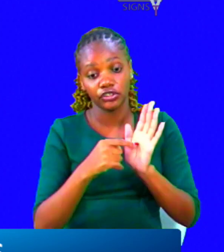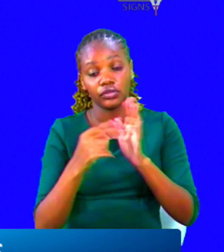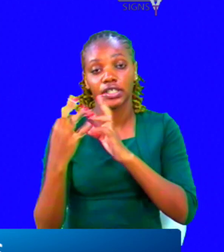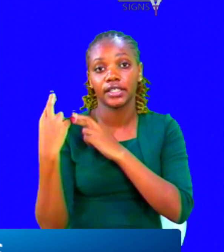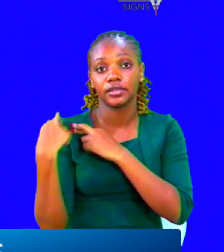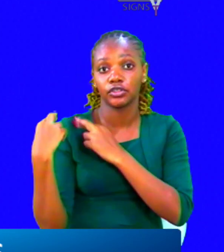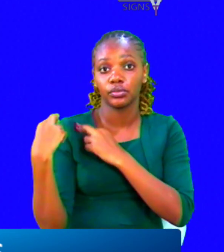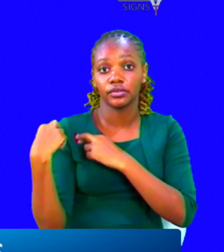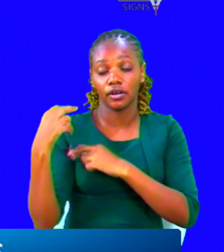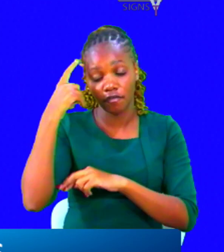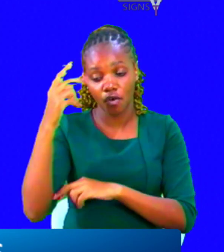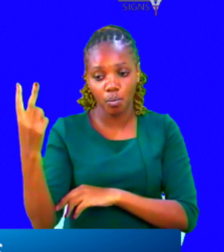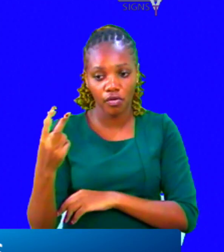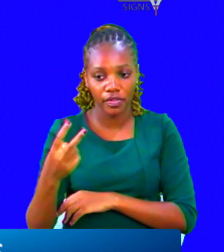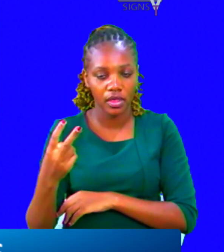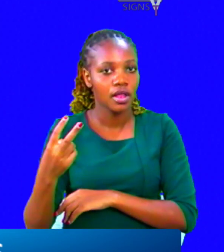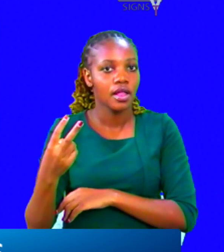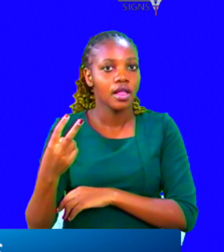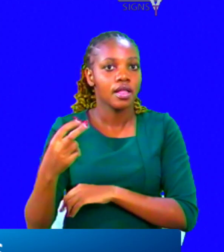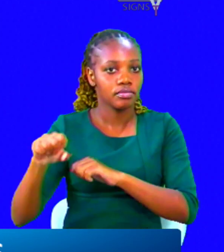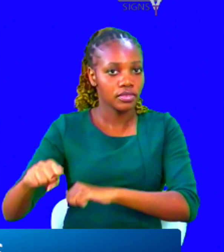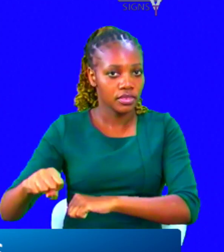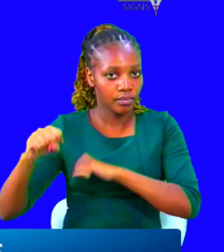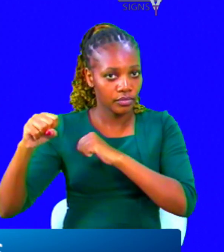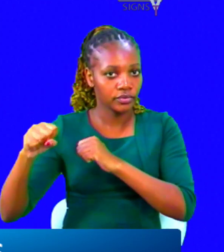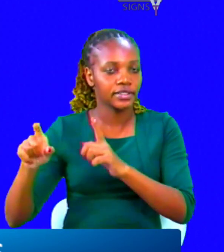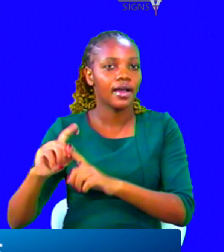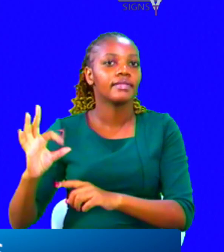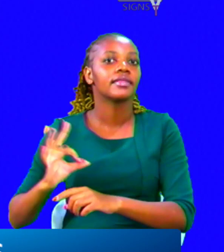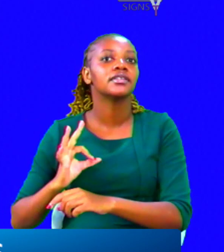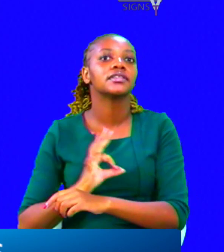because it imposes an obligation both on the employer and the employee